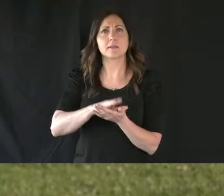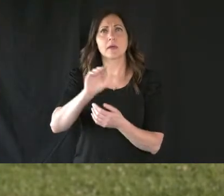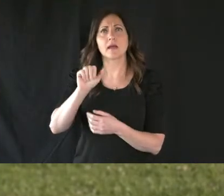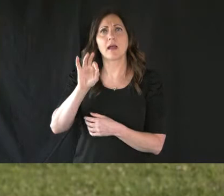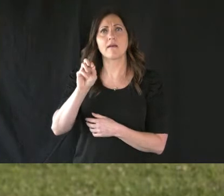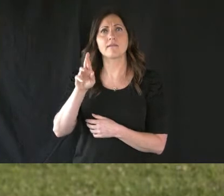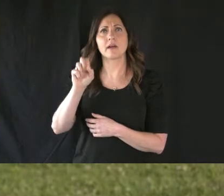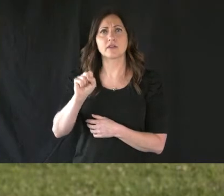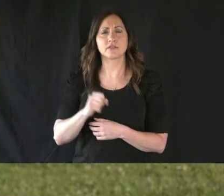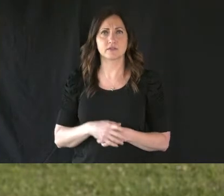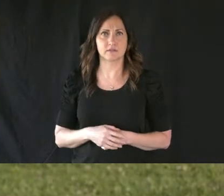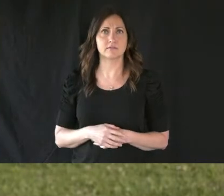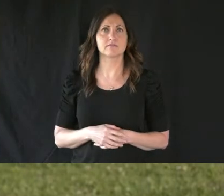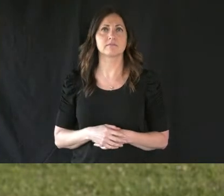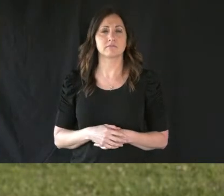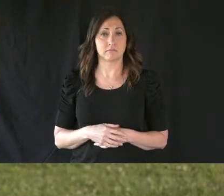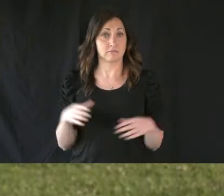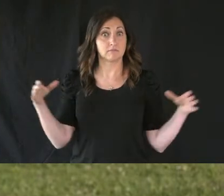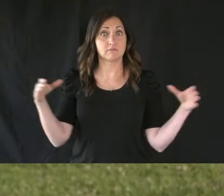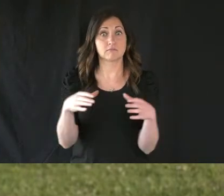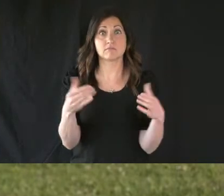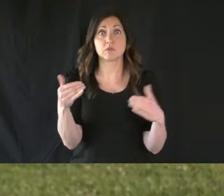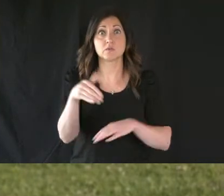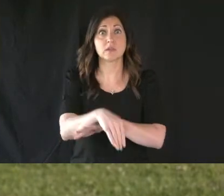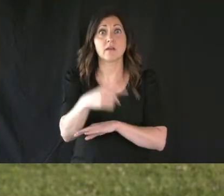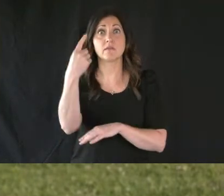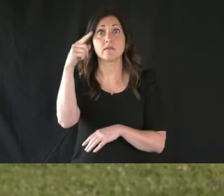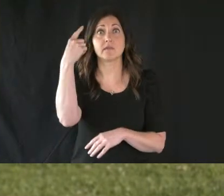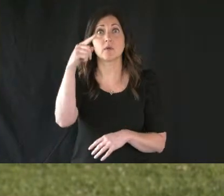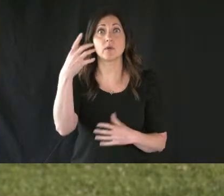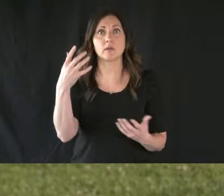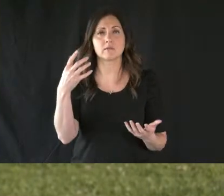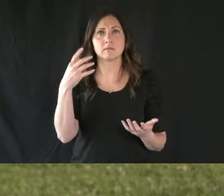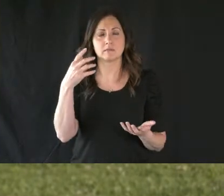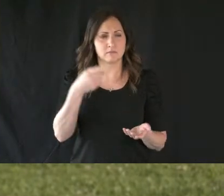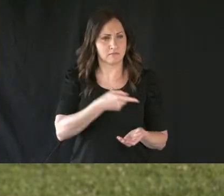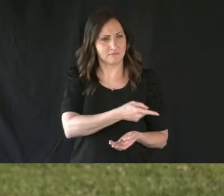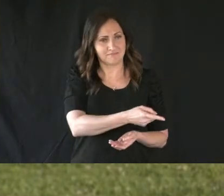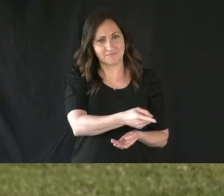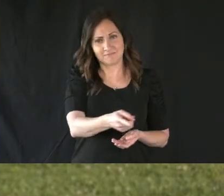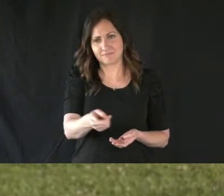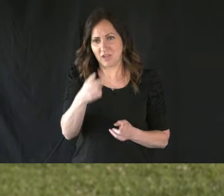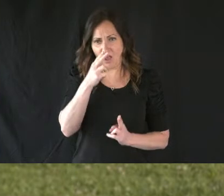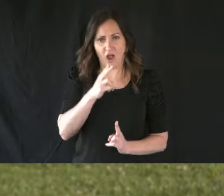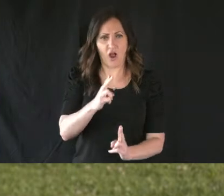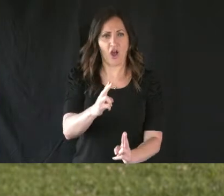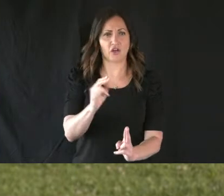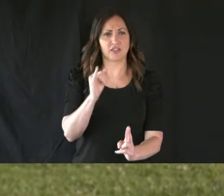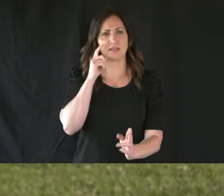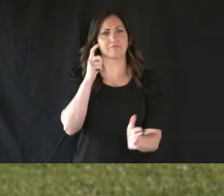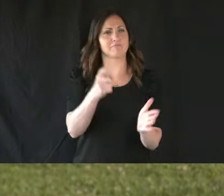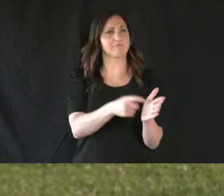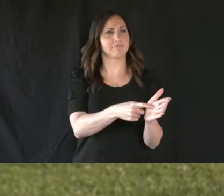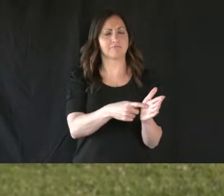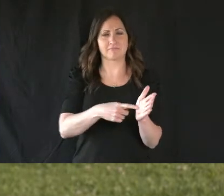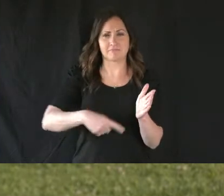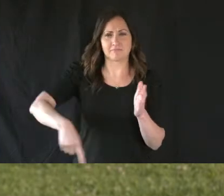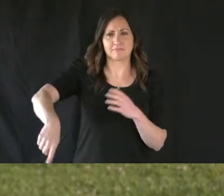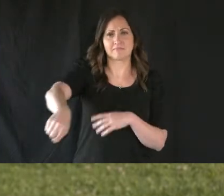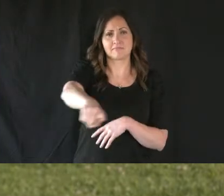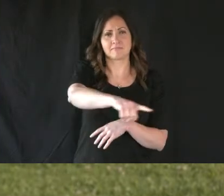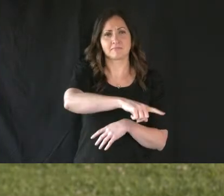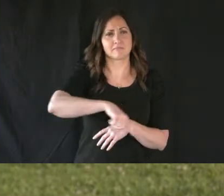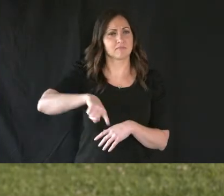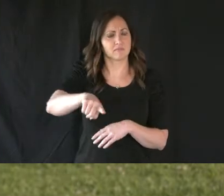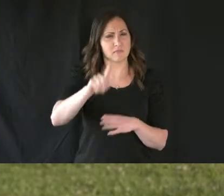Affairs. We assemble this afternoon to recognize and honor our graduates for their